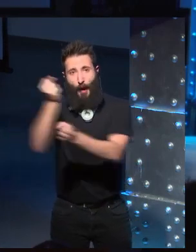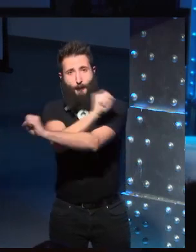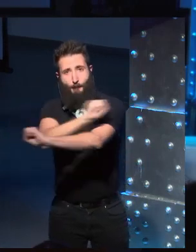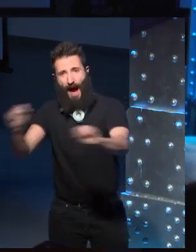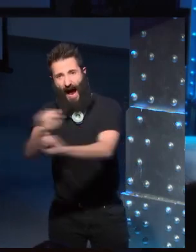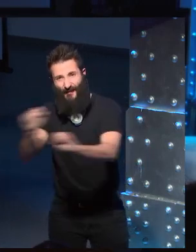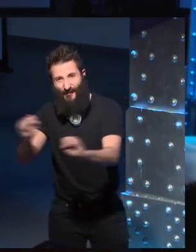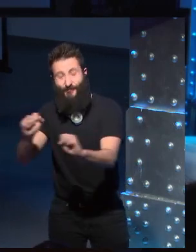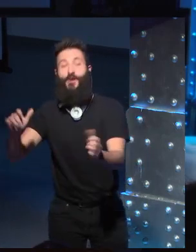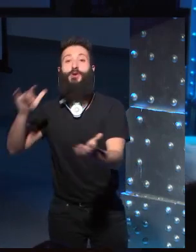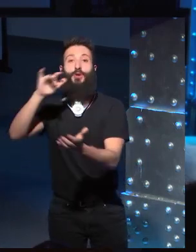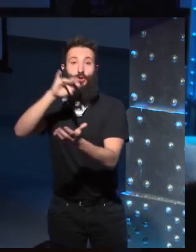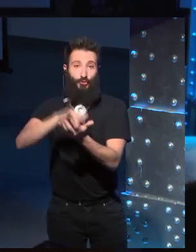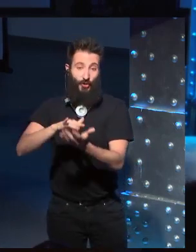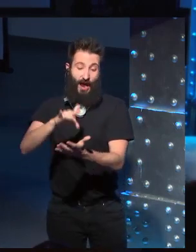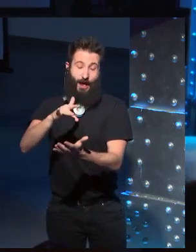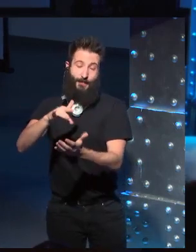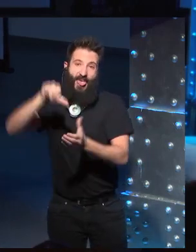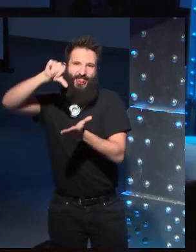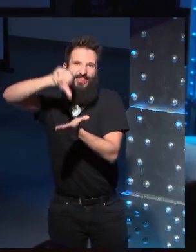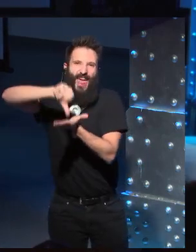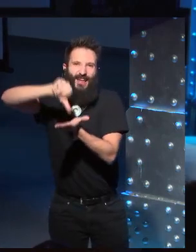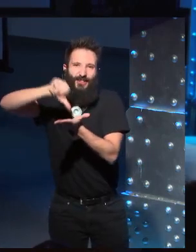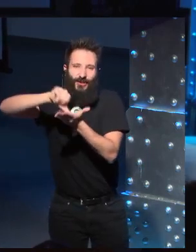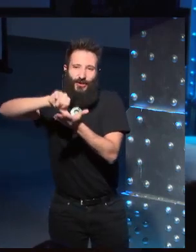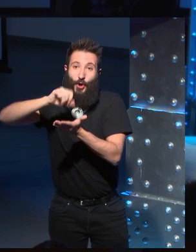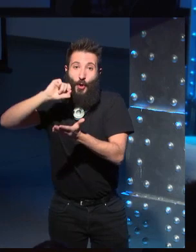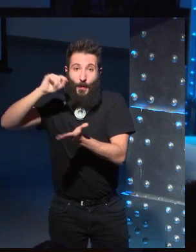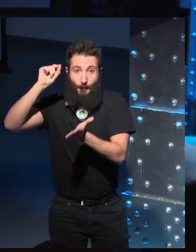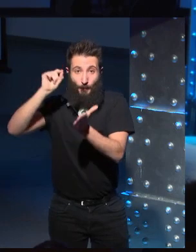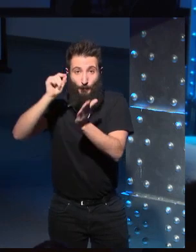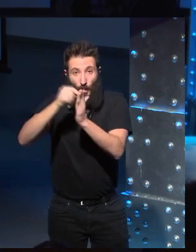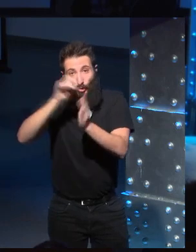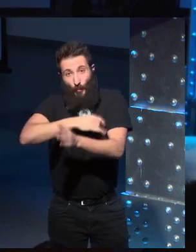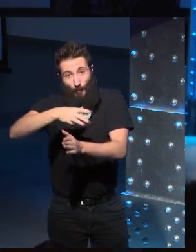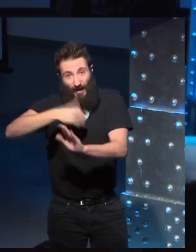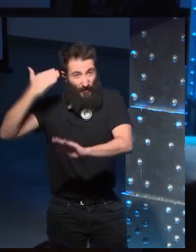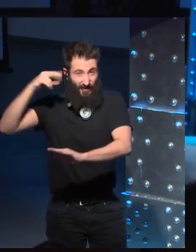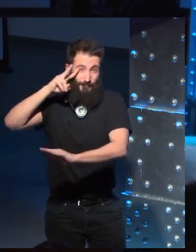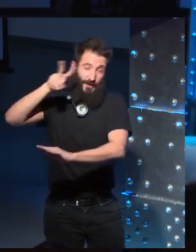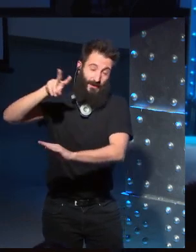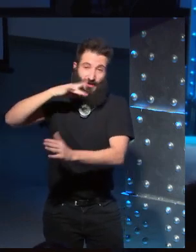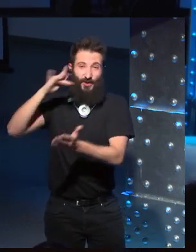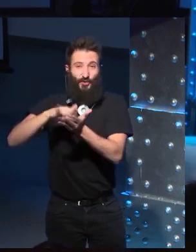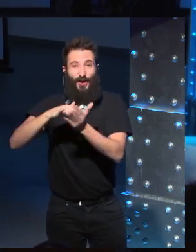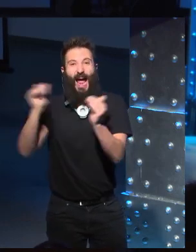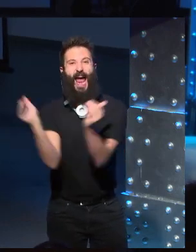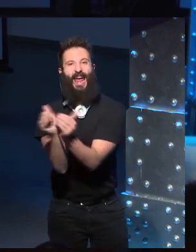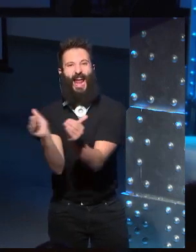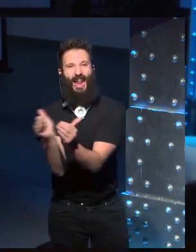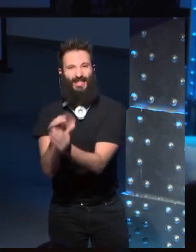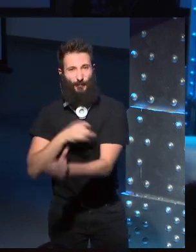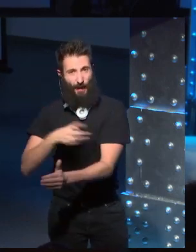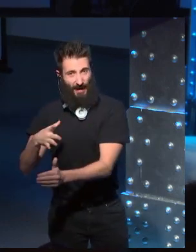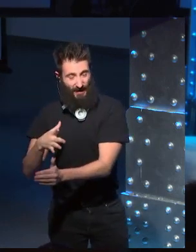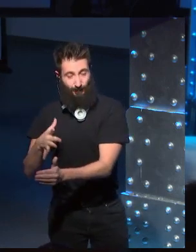its heart, the white thing you saw before, the white dwarfs. So, because I know some of you